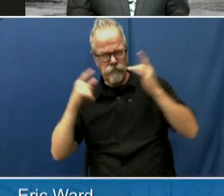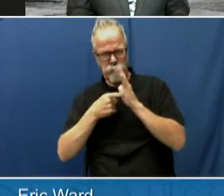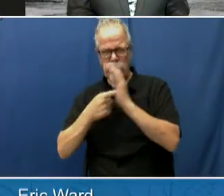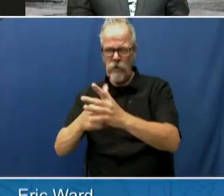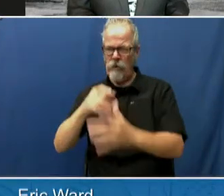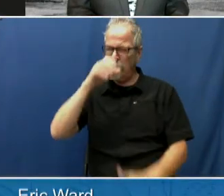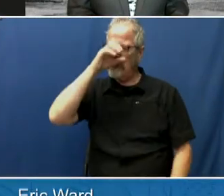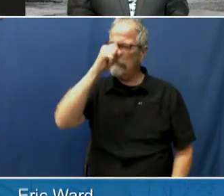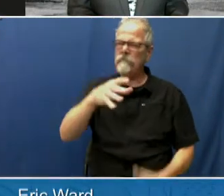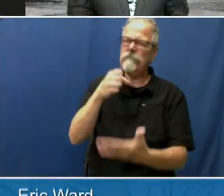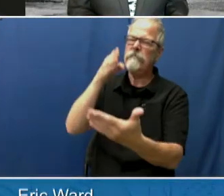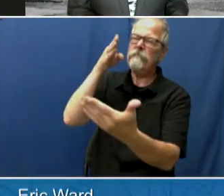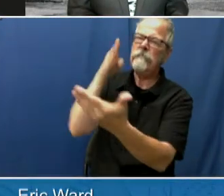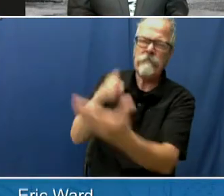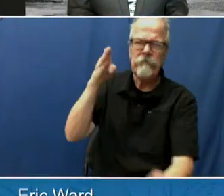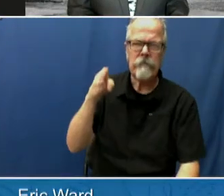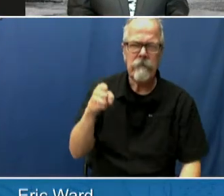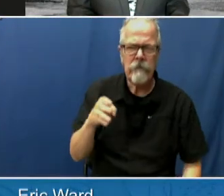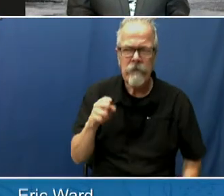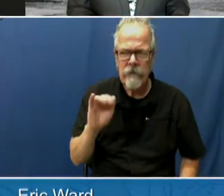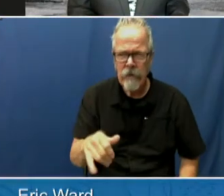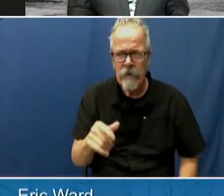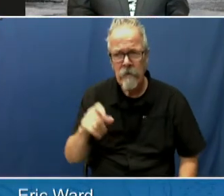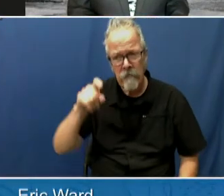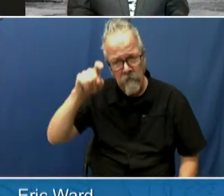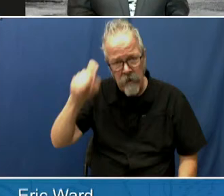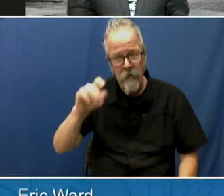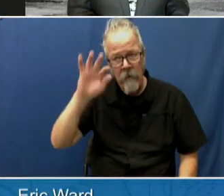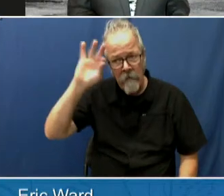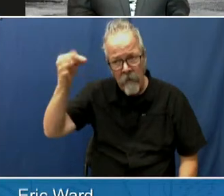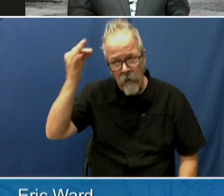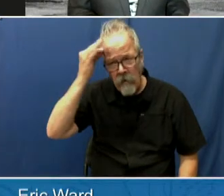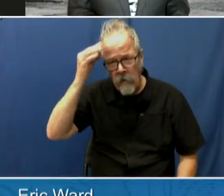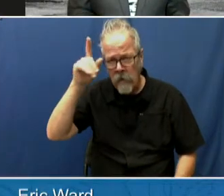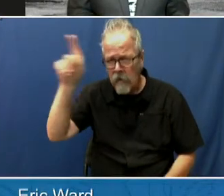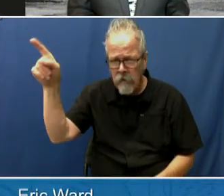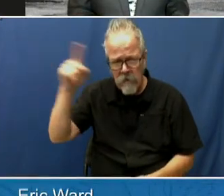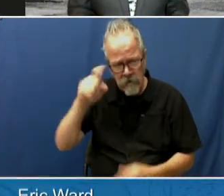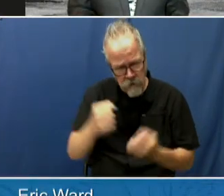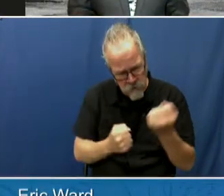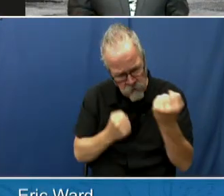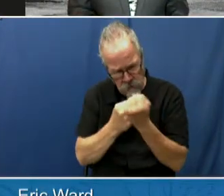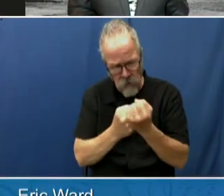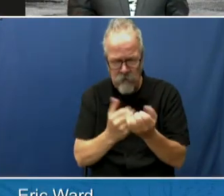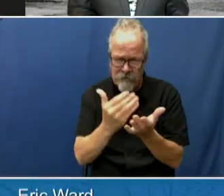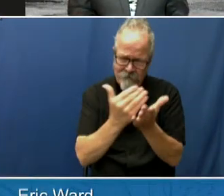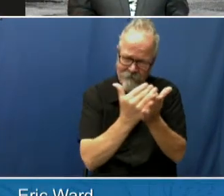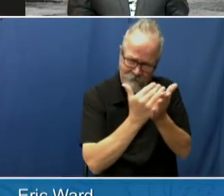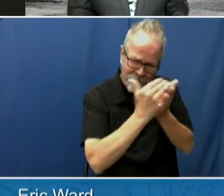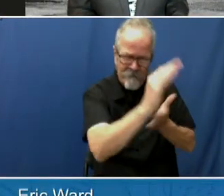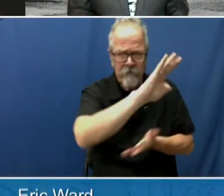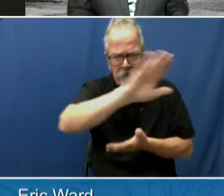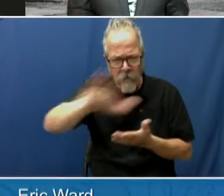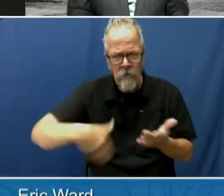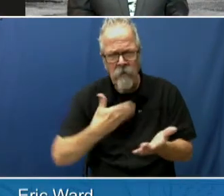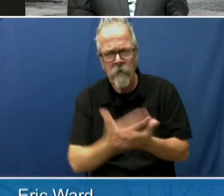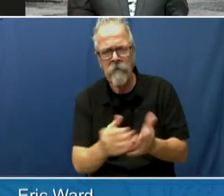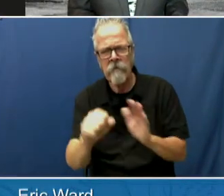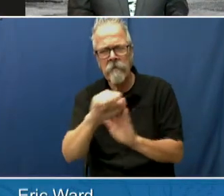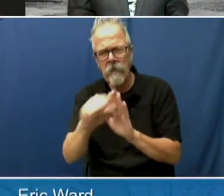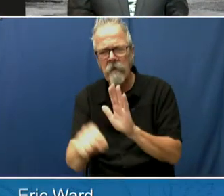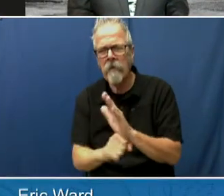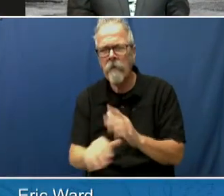requires support from the federal government and a response from all levels of state and local leadership in